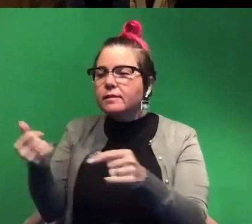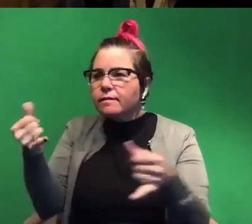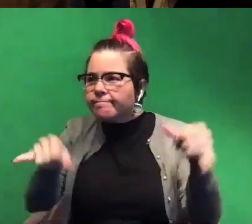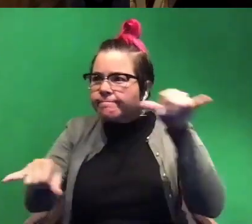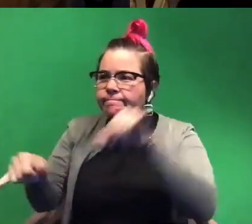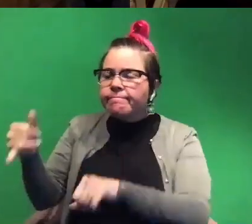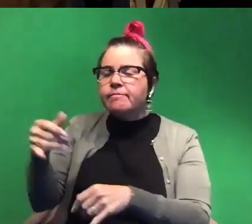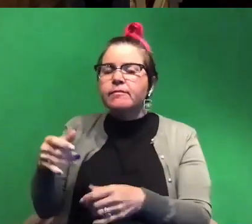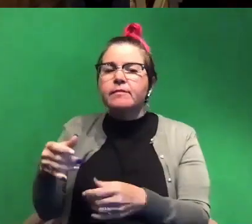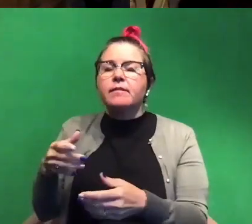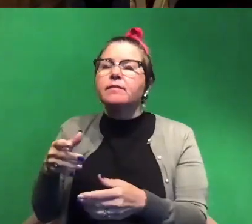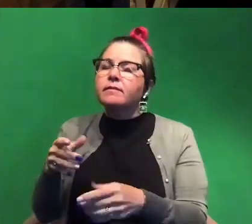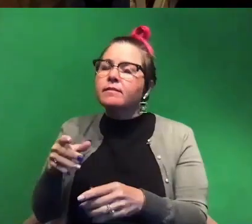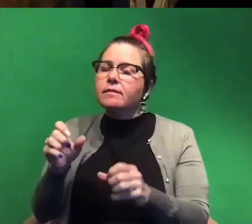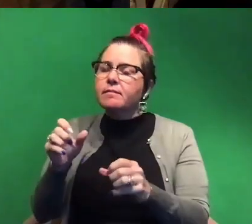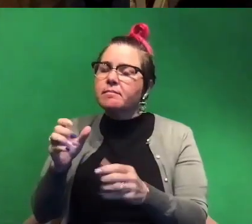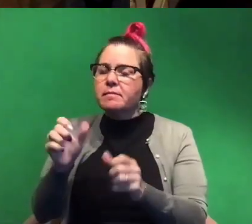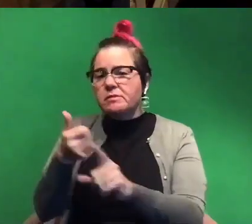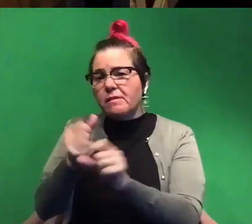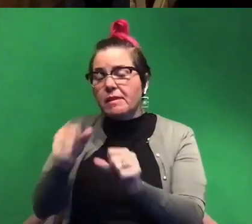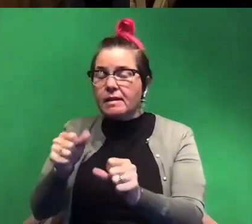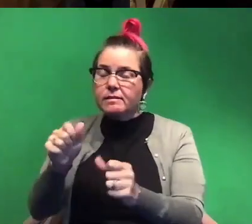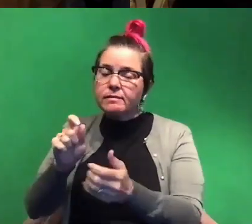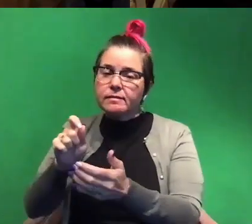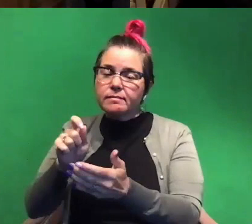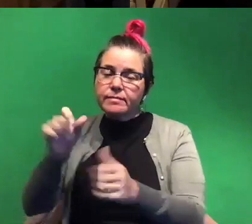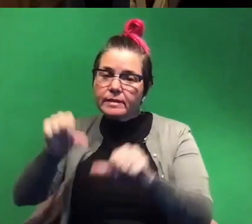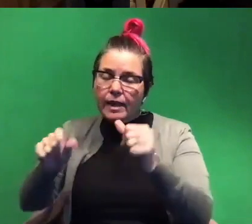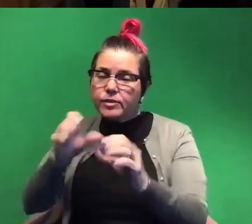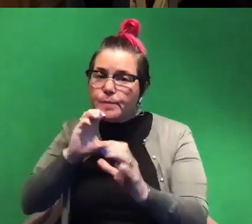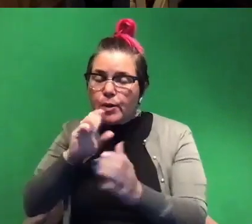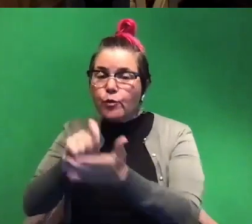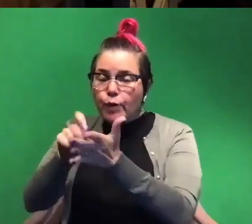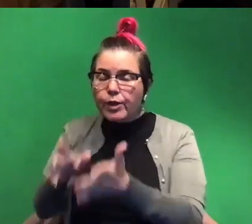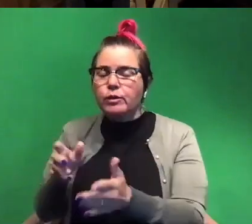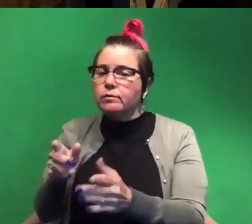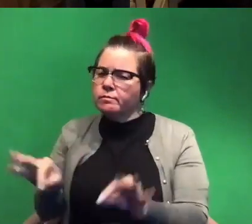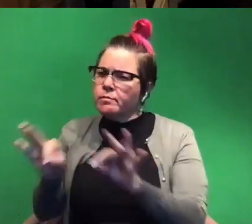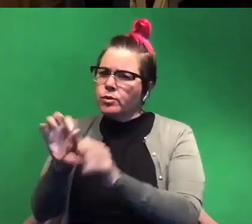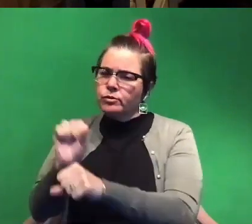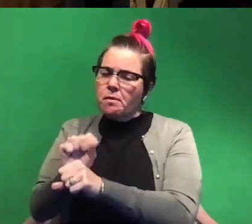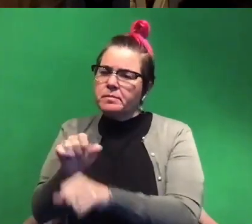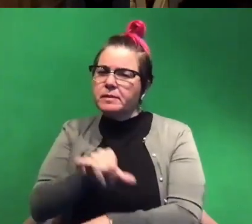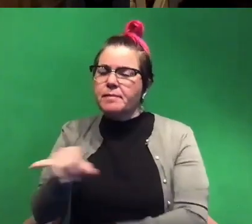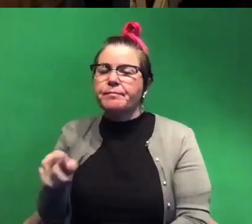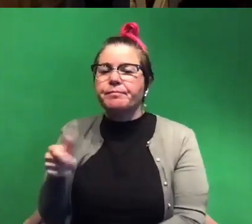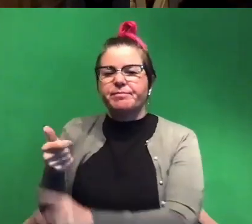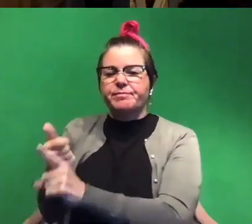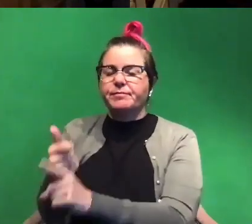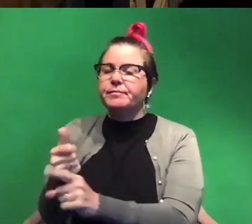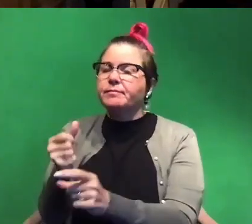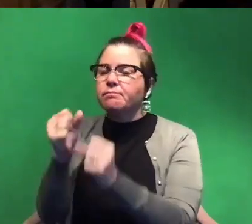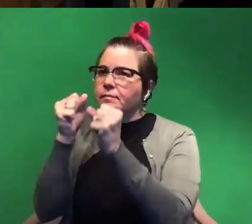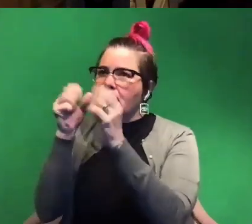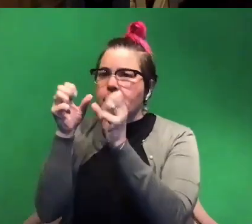that being a science communicator as a science writer is a super important job. And she is so good at it